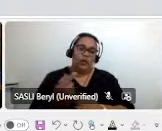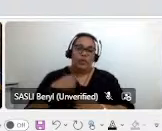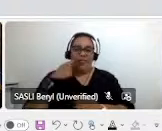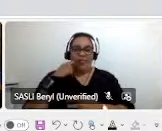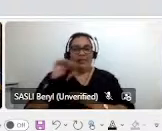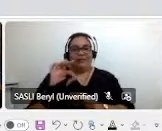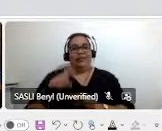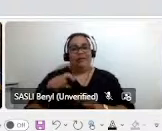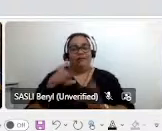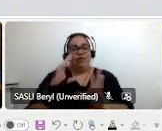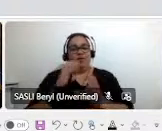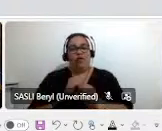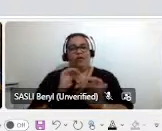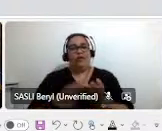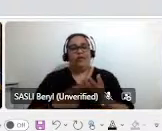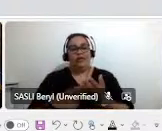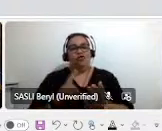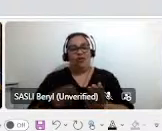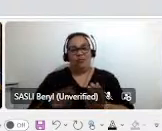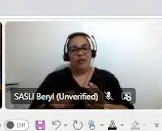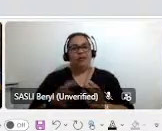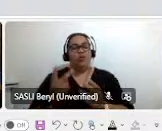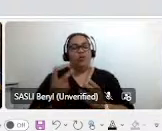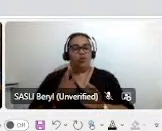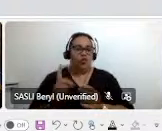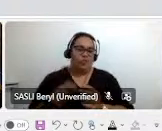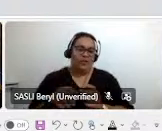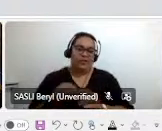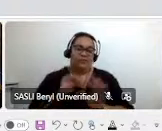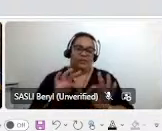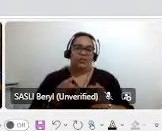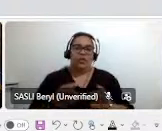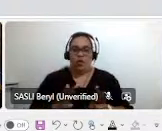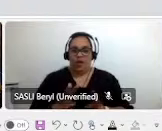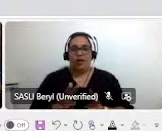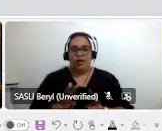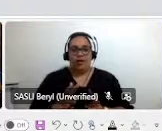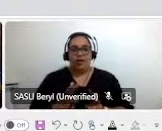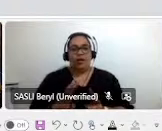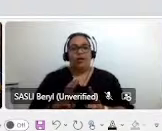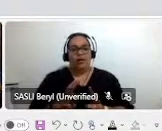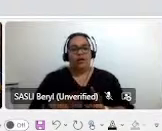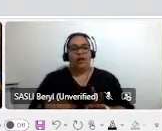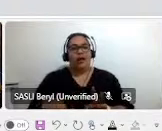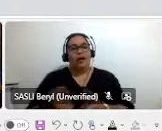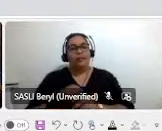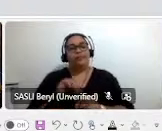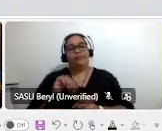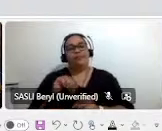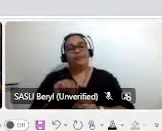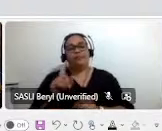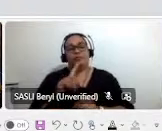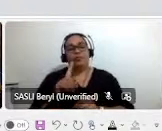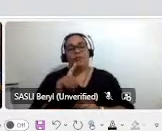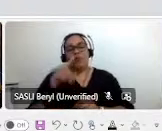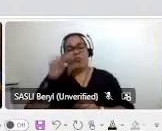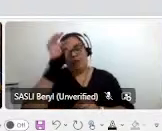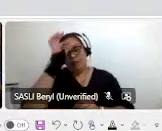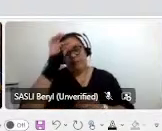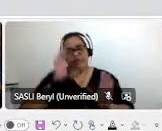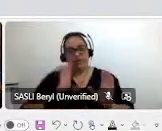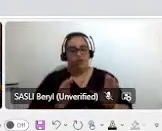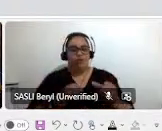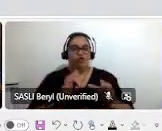we should have focused discussions as well in that regard, inter alia with the police